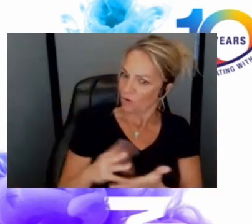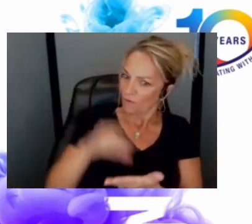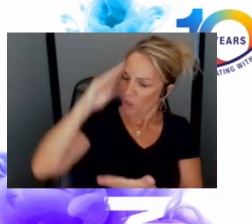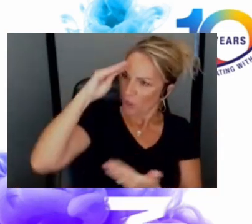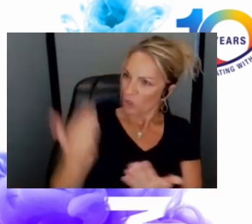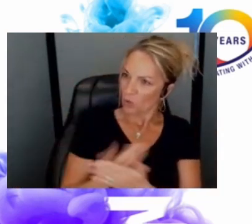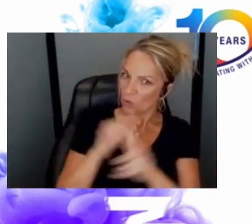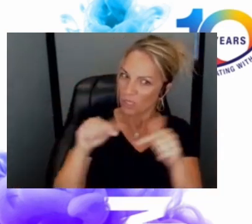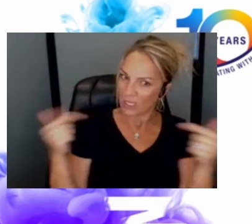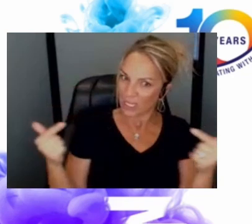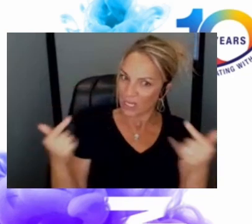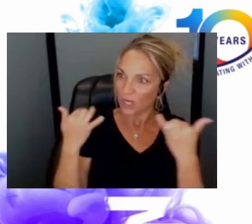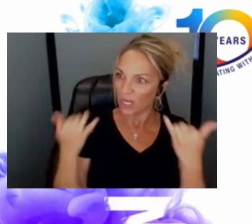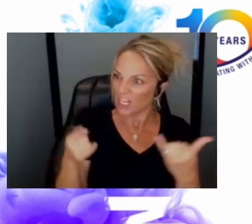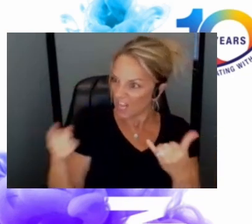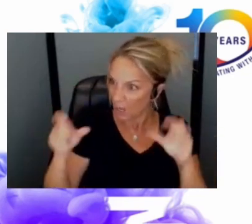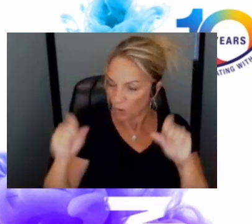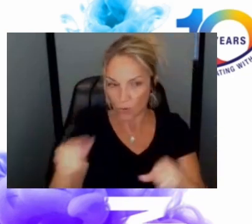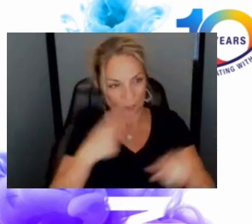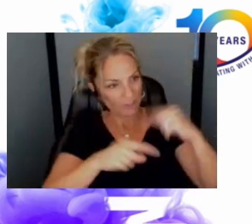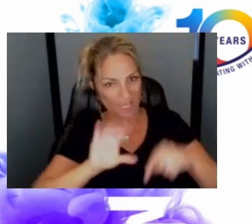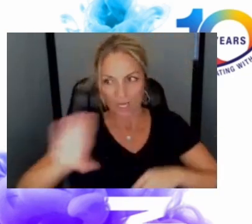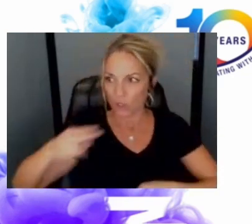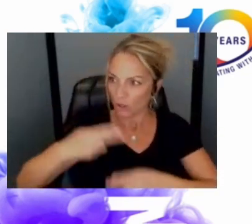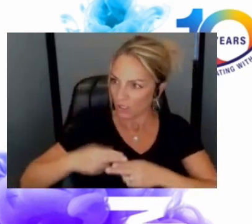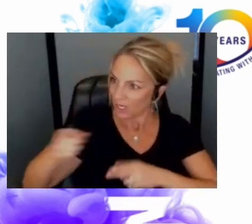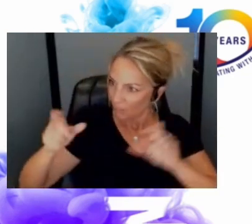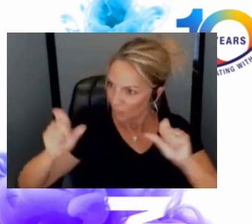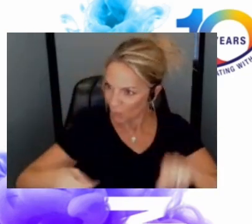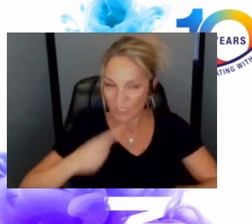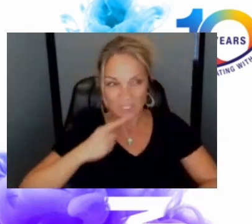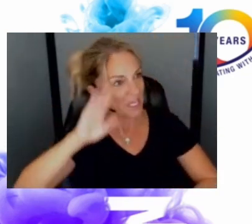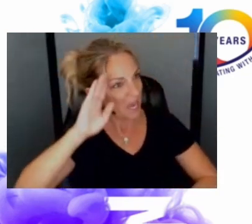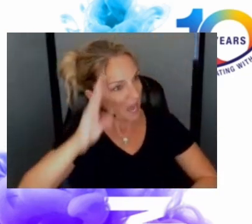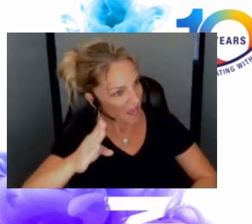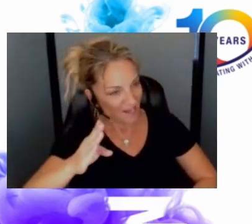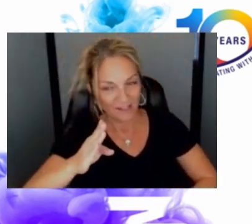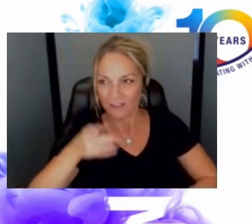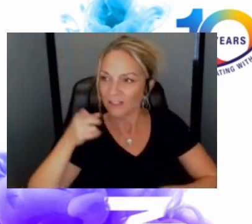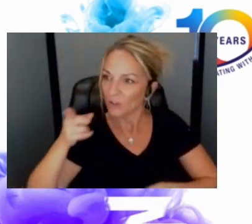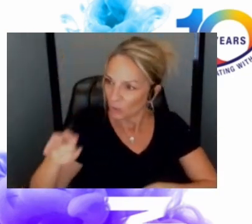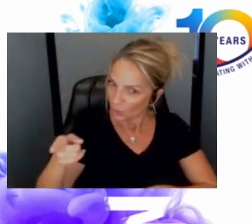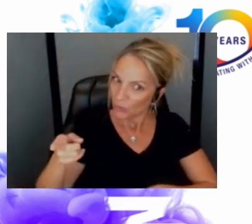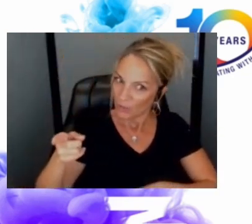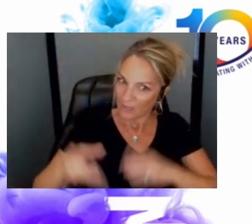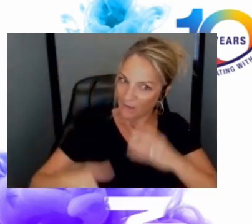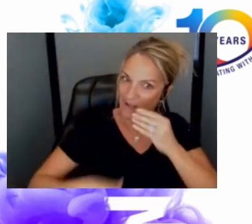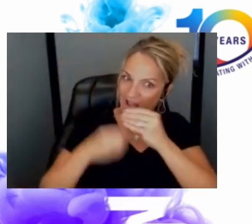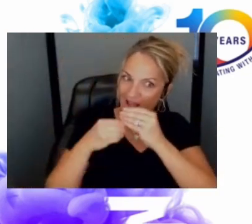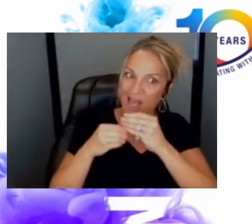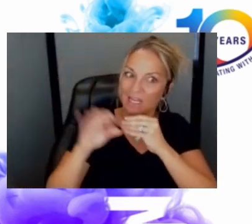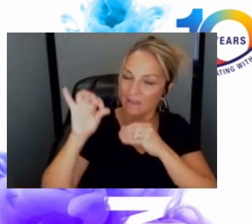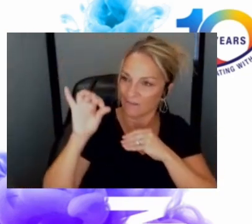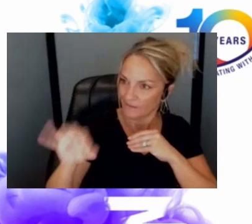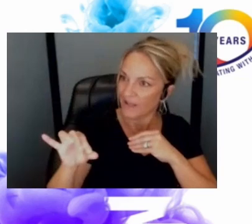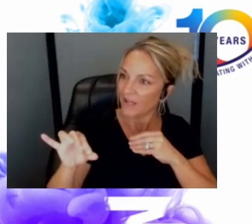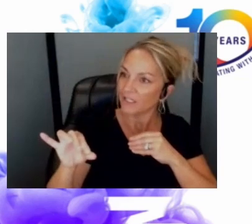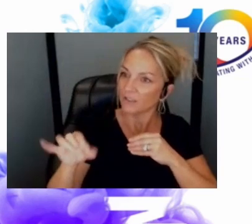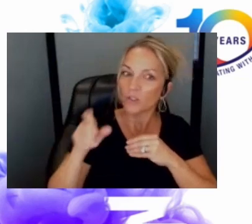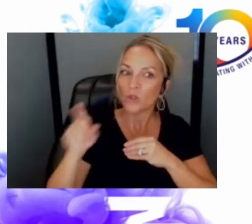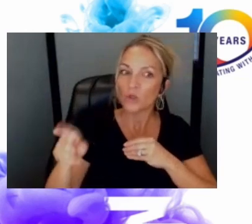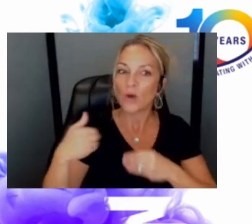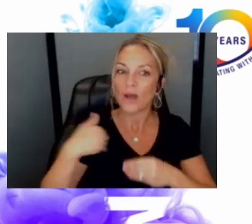to sign at least your name. You're able to say hi. You're able to say hello, right? You've broadened that horizon. You've gained new